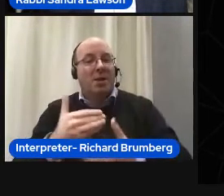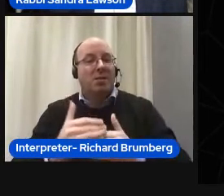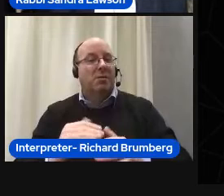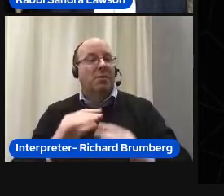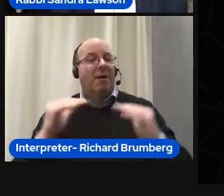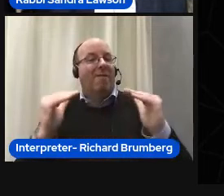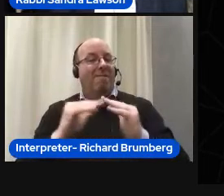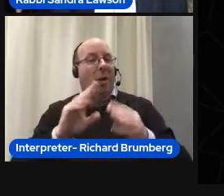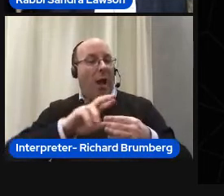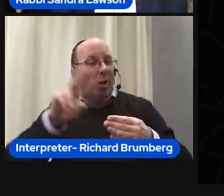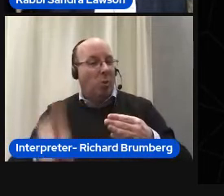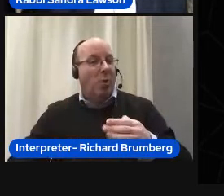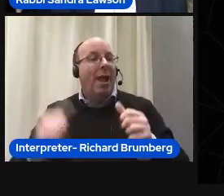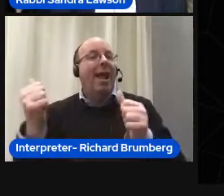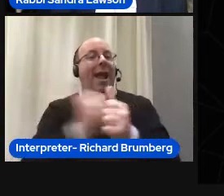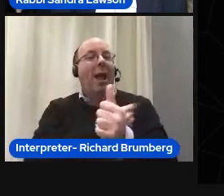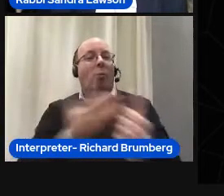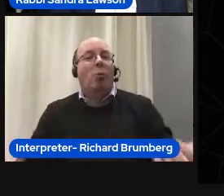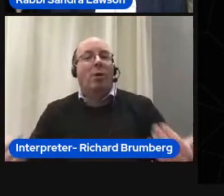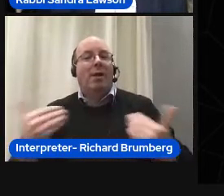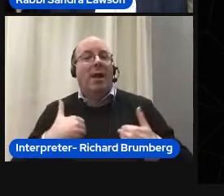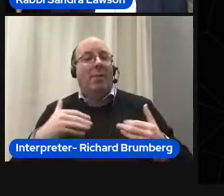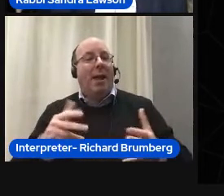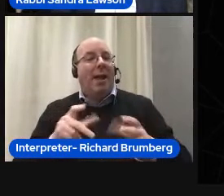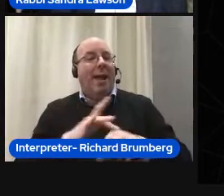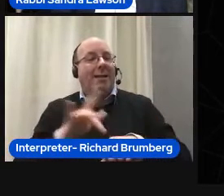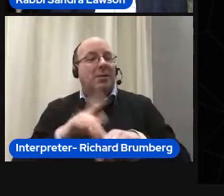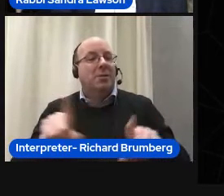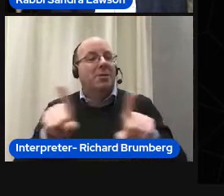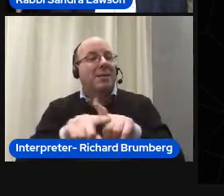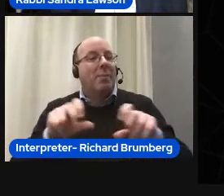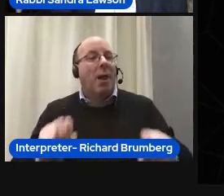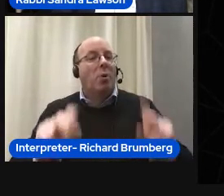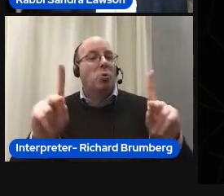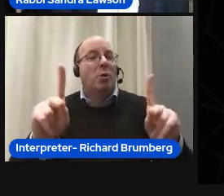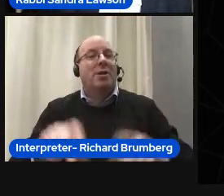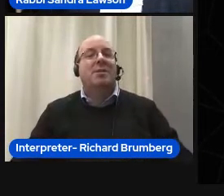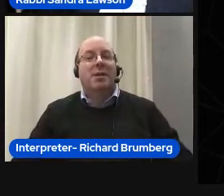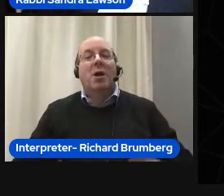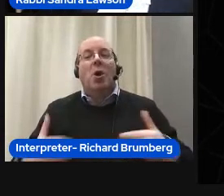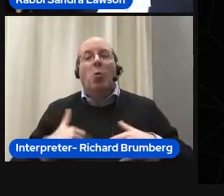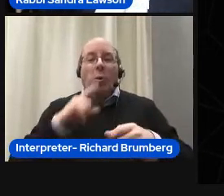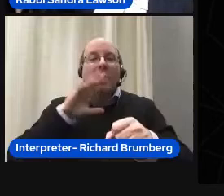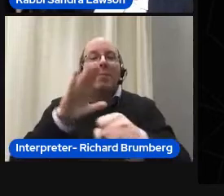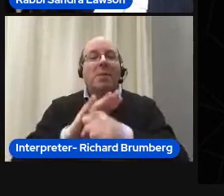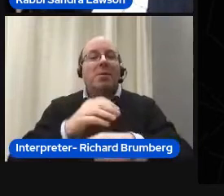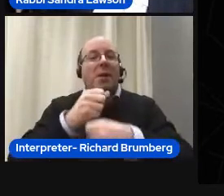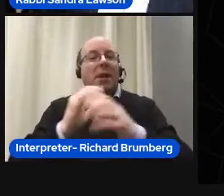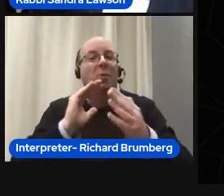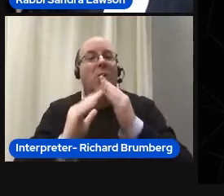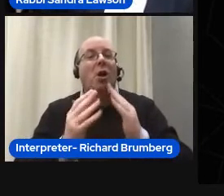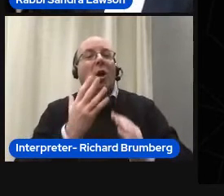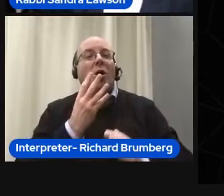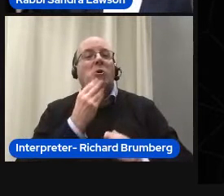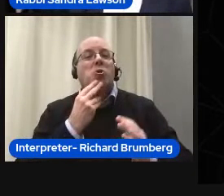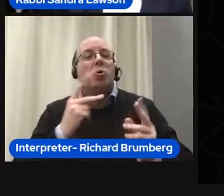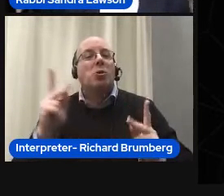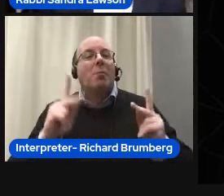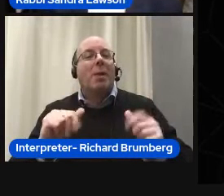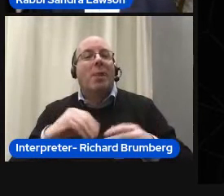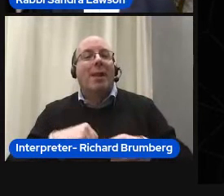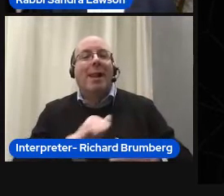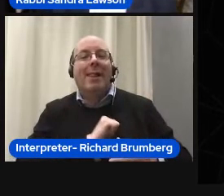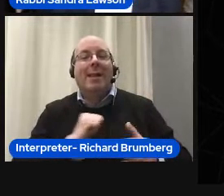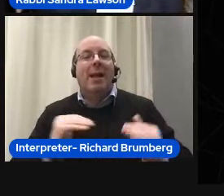that everyone has access to the same opportunities. We commit to creating a community where Jewish Atlantans have